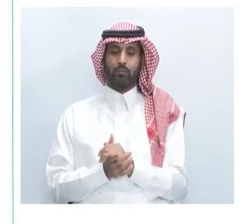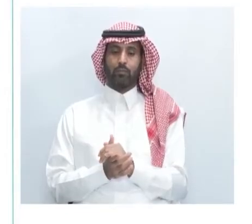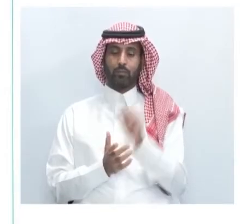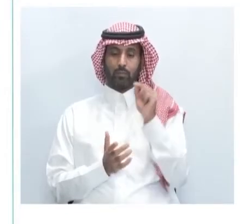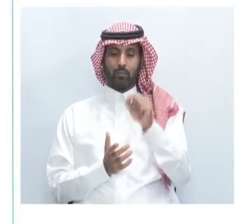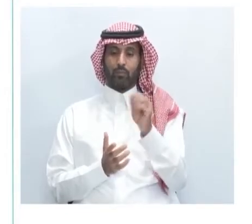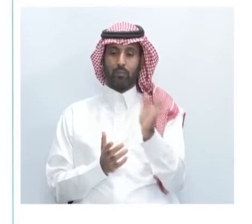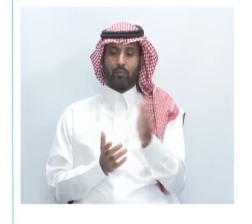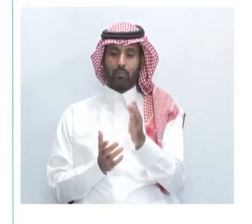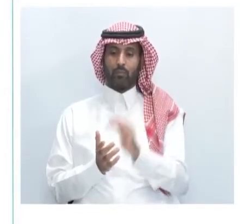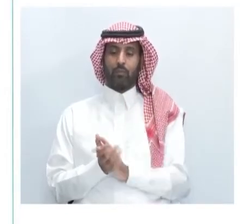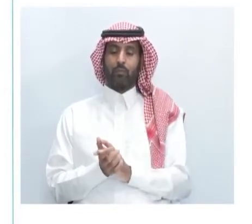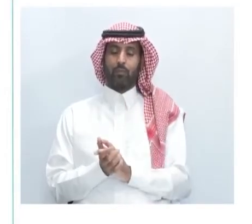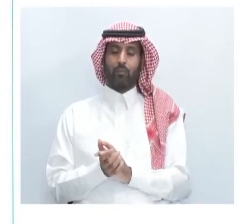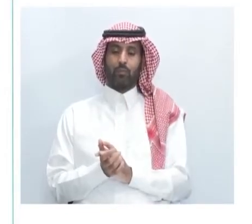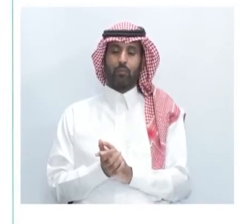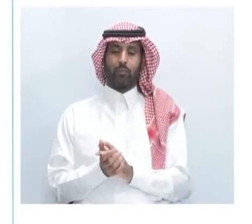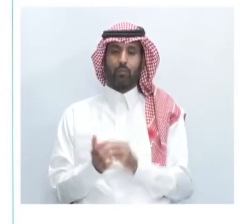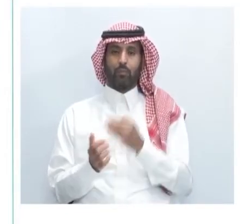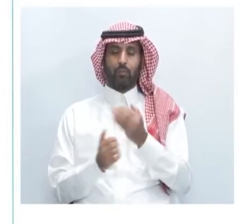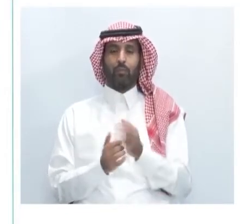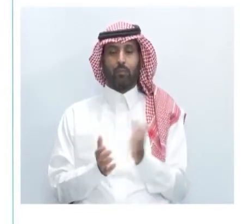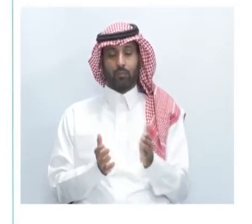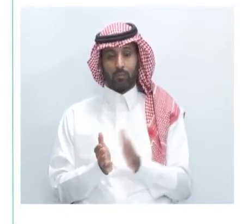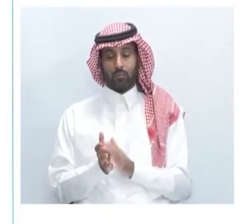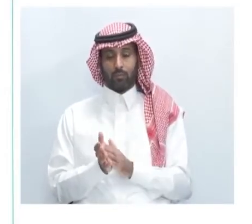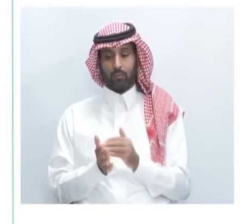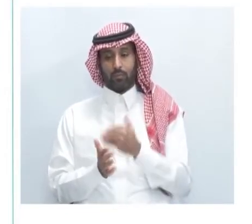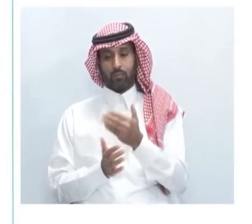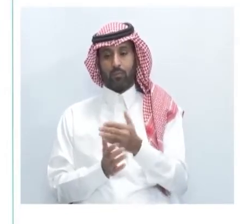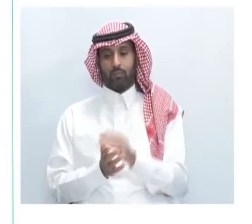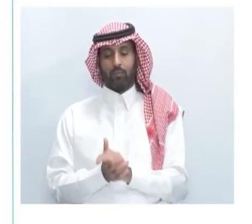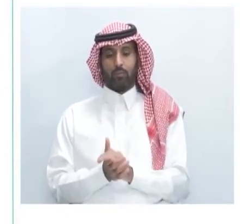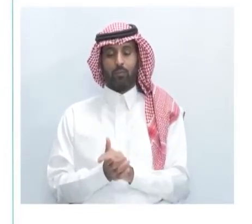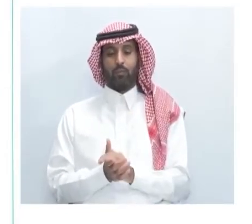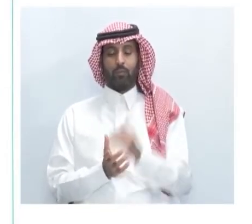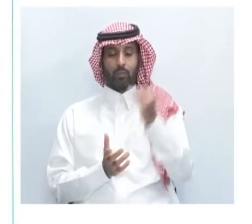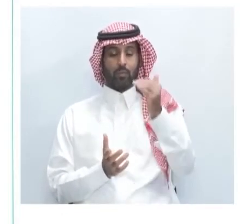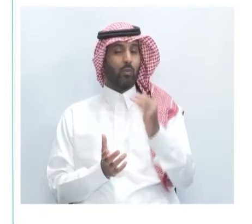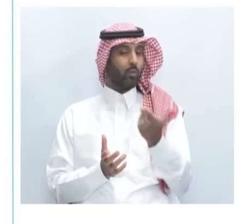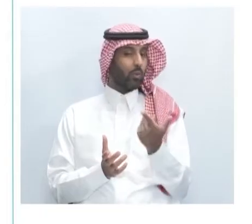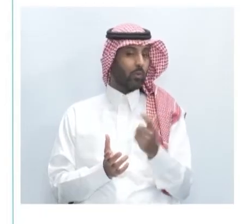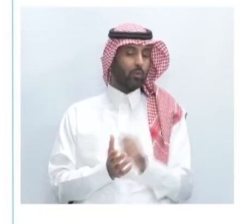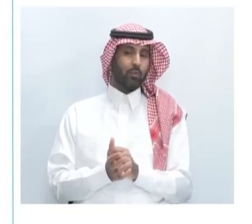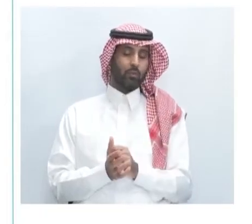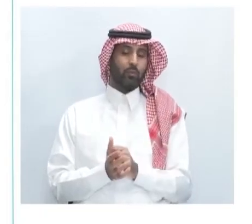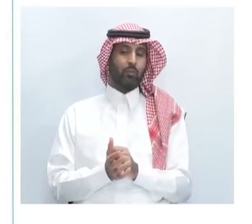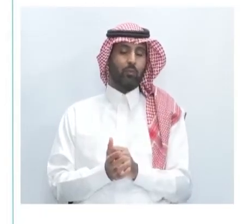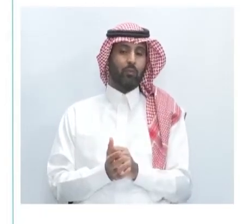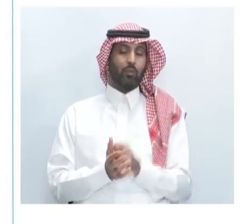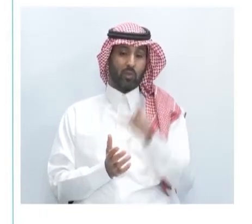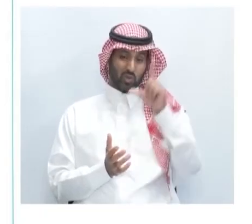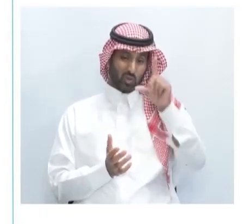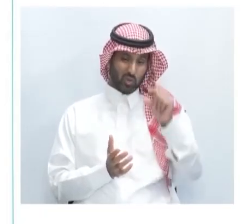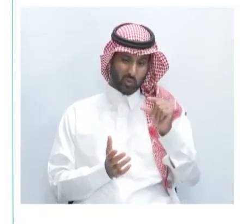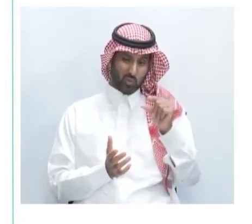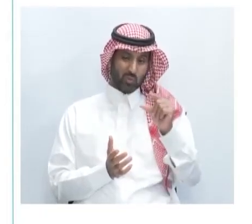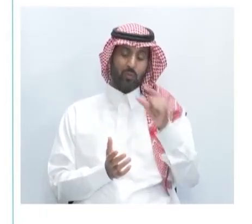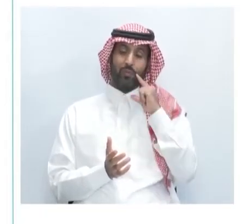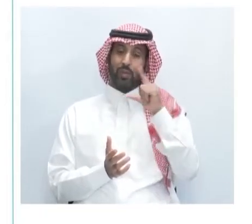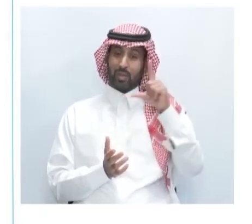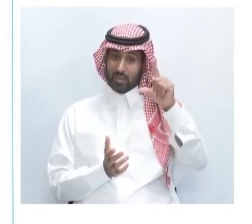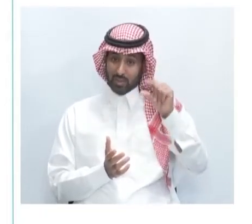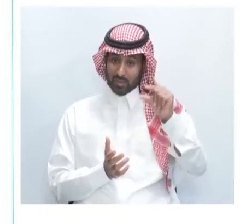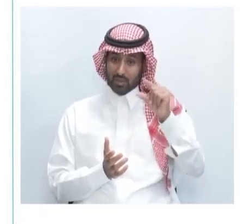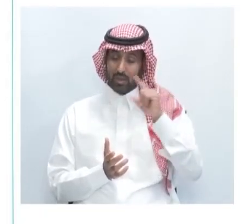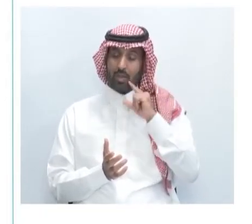have a full stop at the end of the sentence. Excellent. Okay. Now we have this, and this is what? Yes,